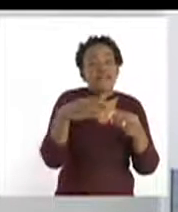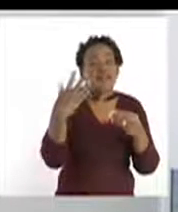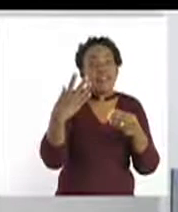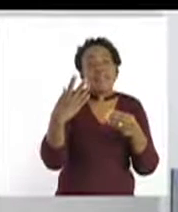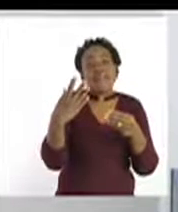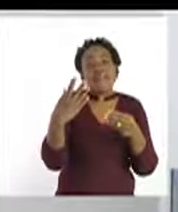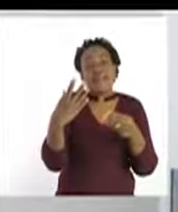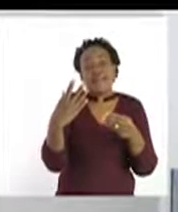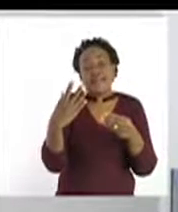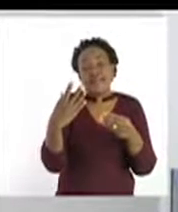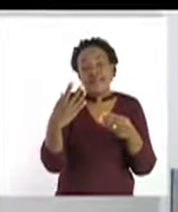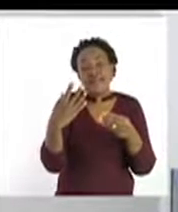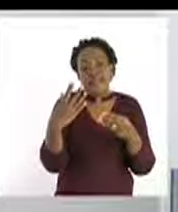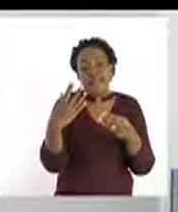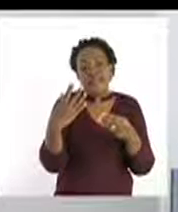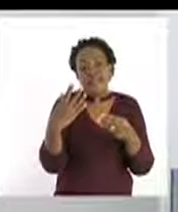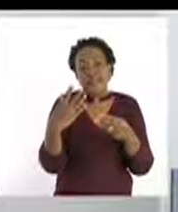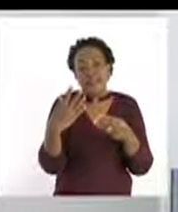5 points.